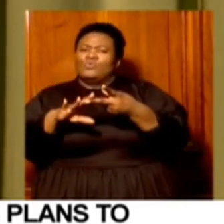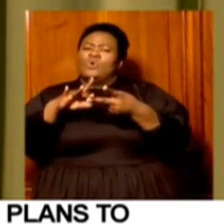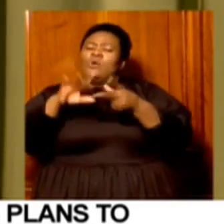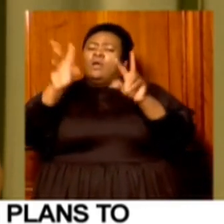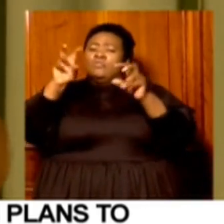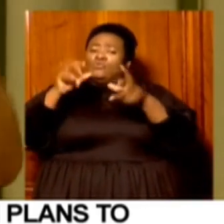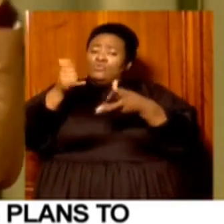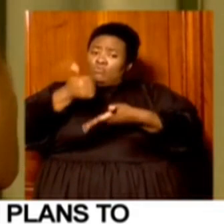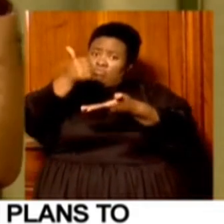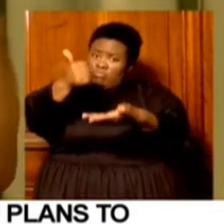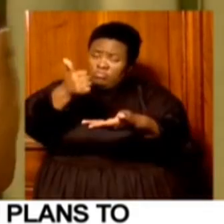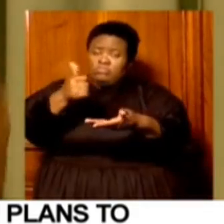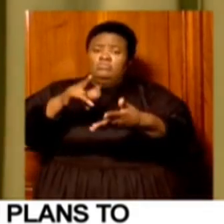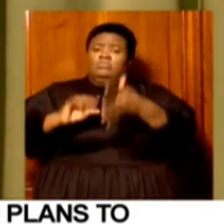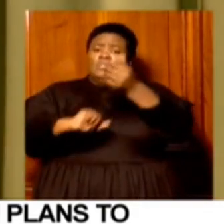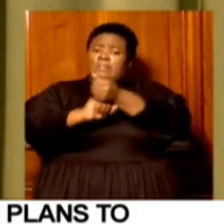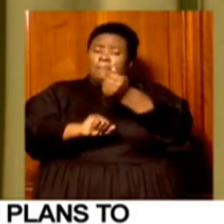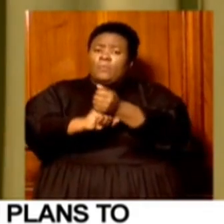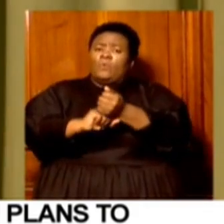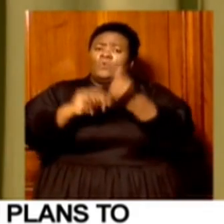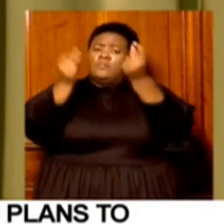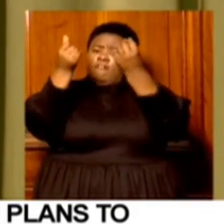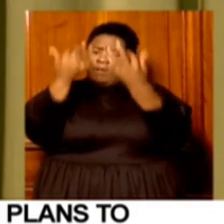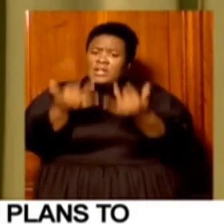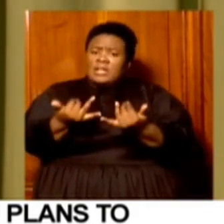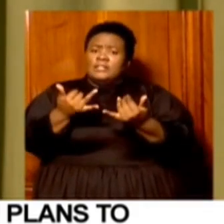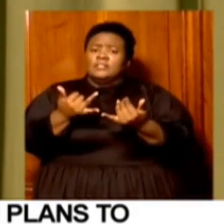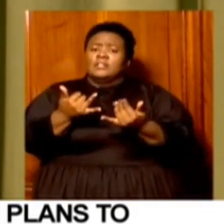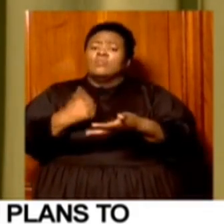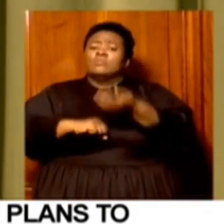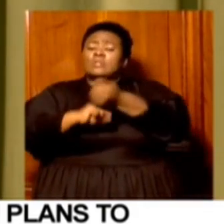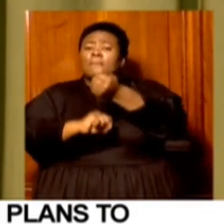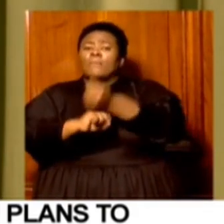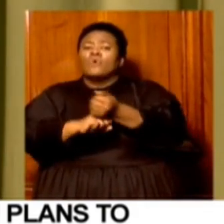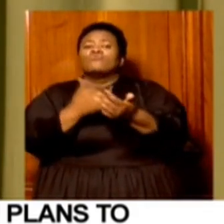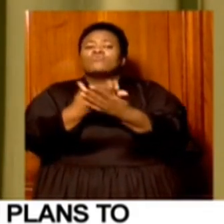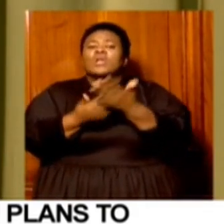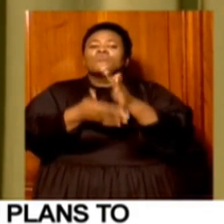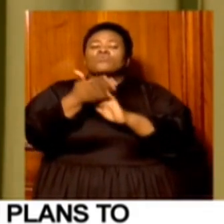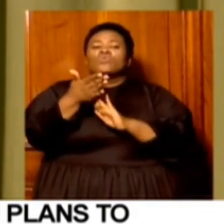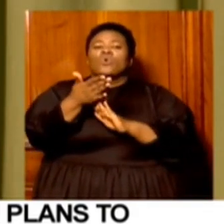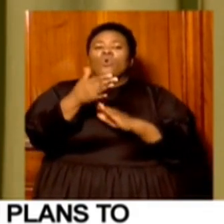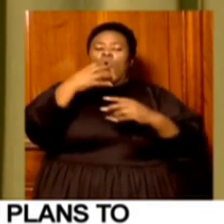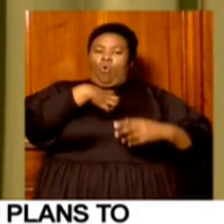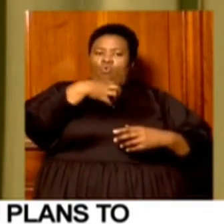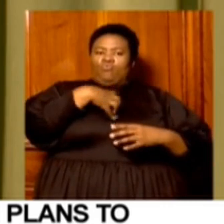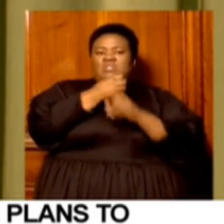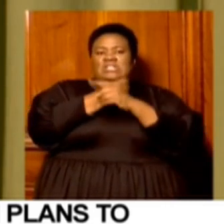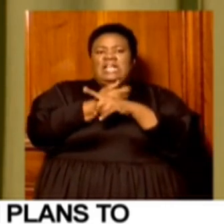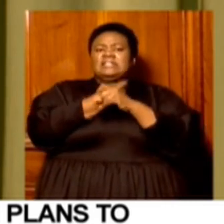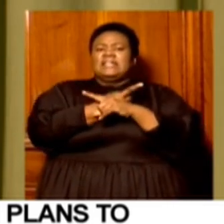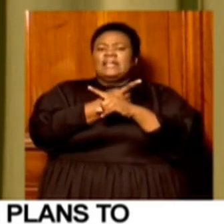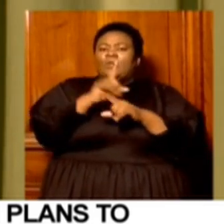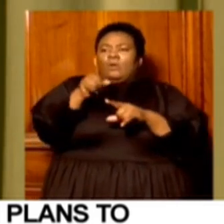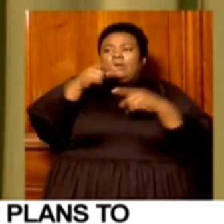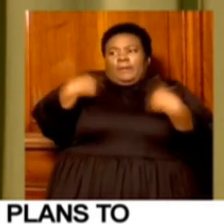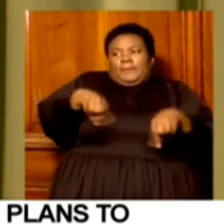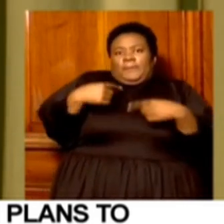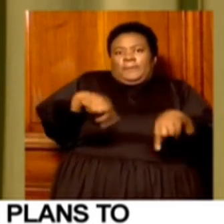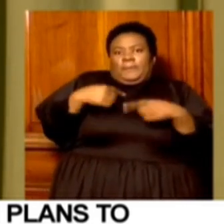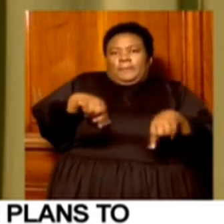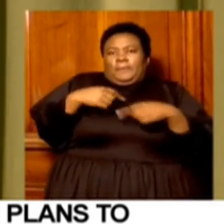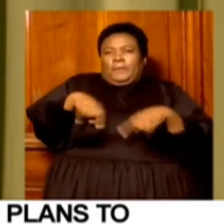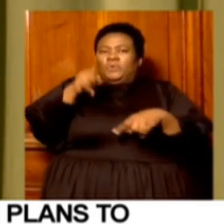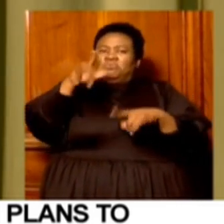address the relief, financial relief. You can go and own a taxi without a fear that you're going to be